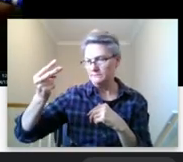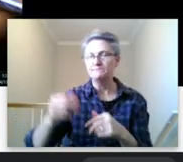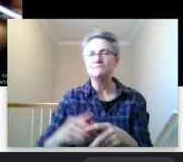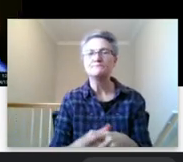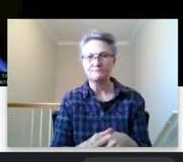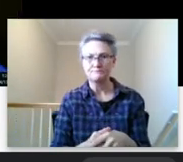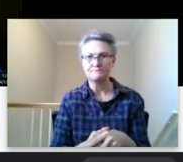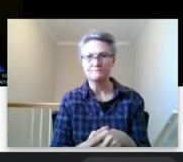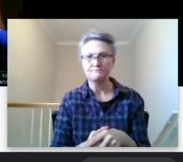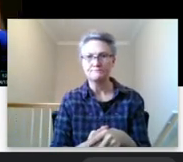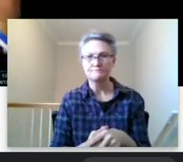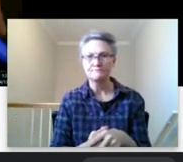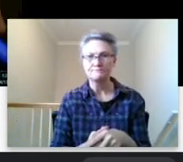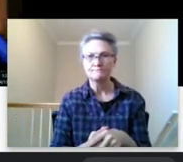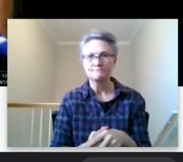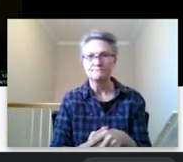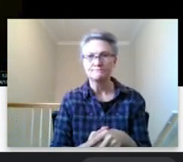squared.